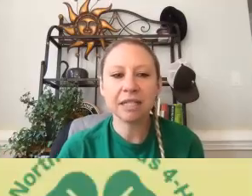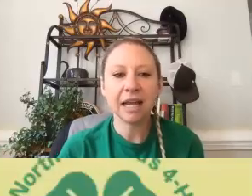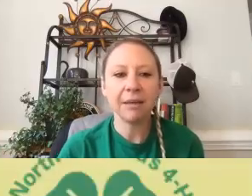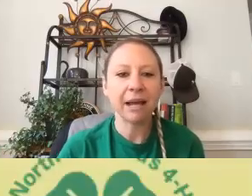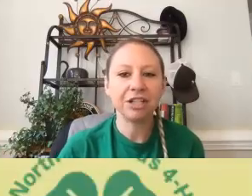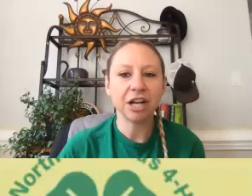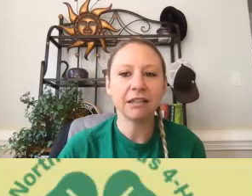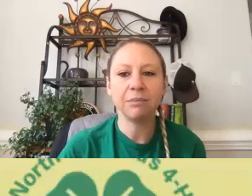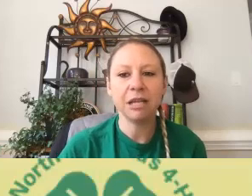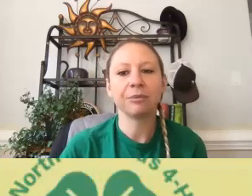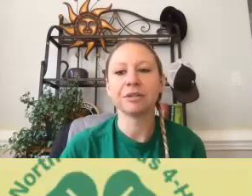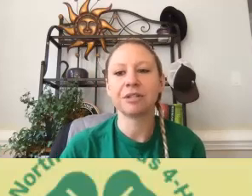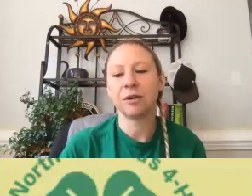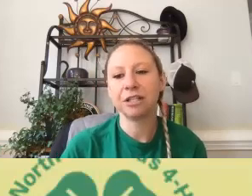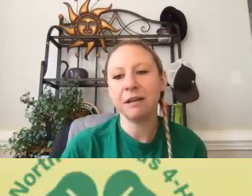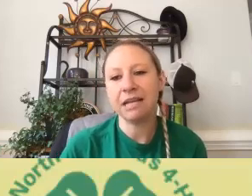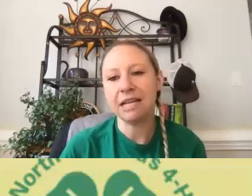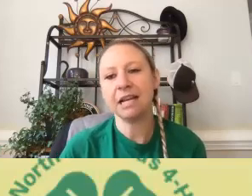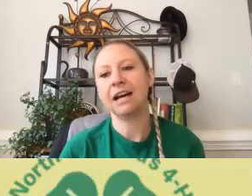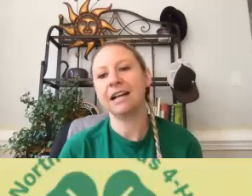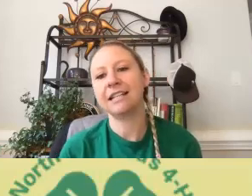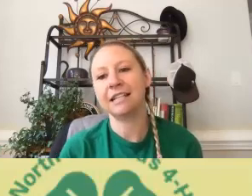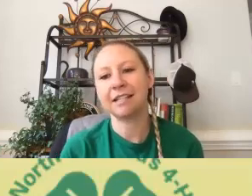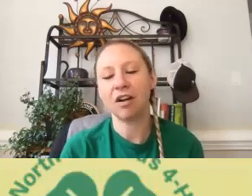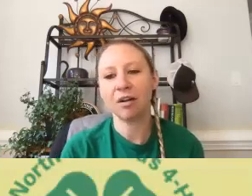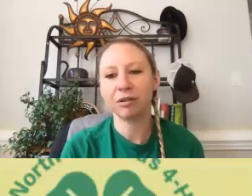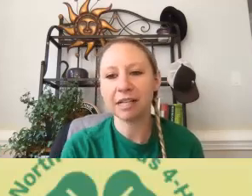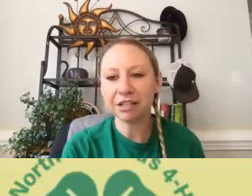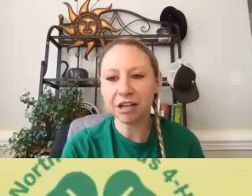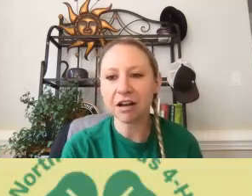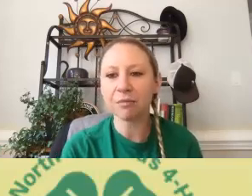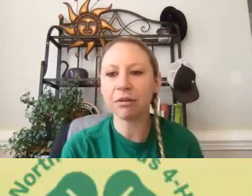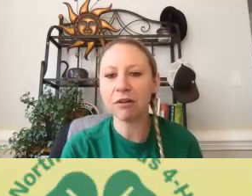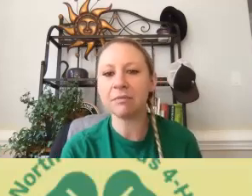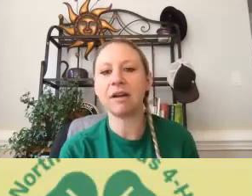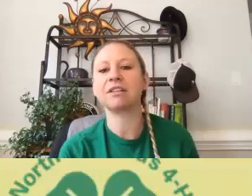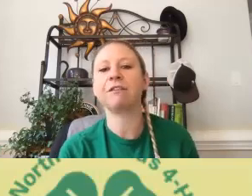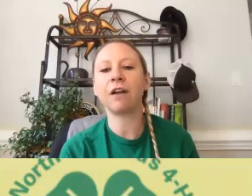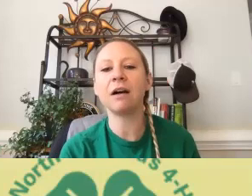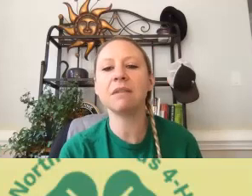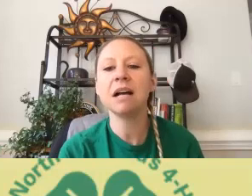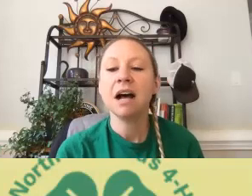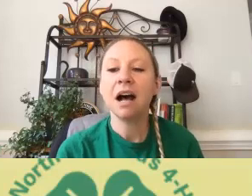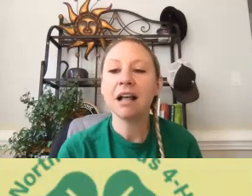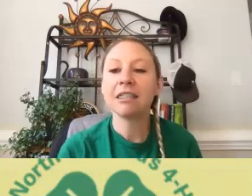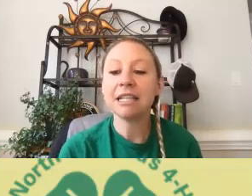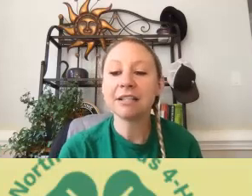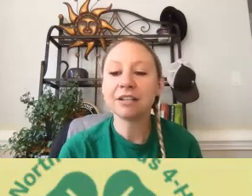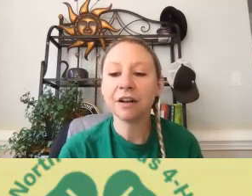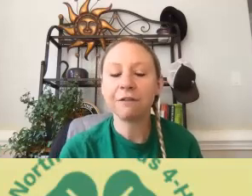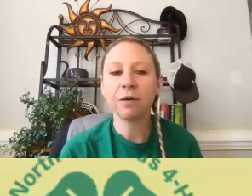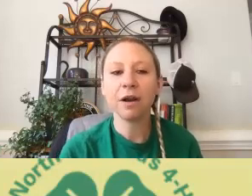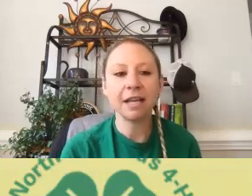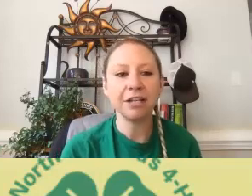joined today by Jonathan Peoples, or JP. He is our presenter and our program director from the